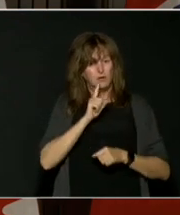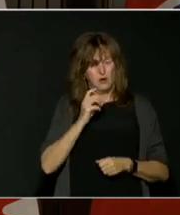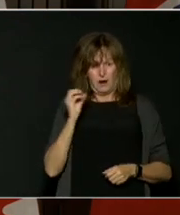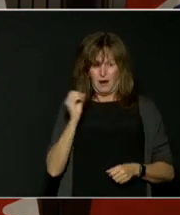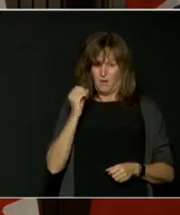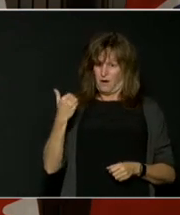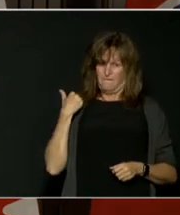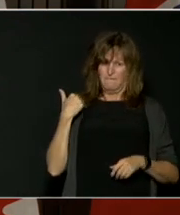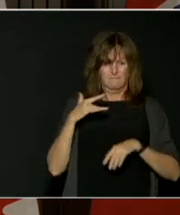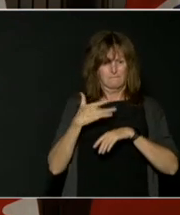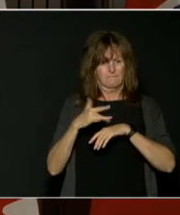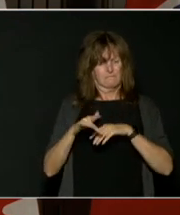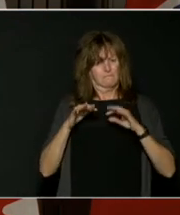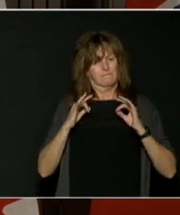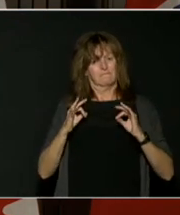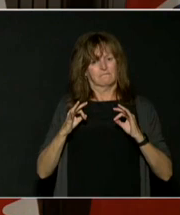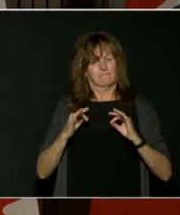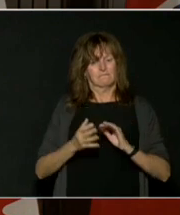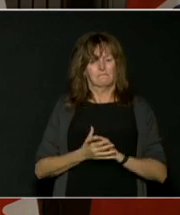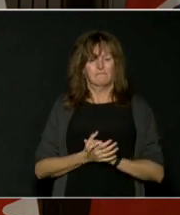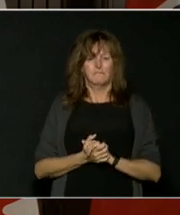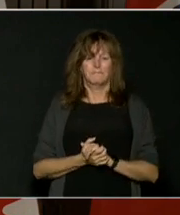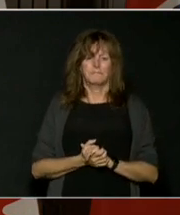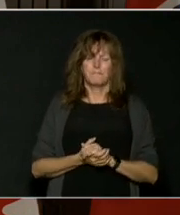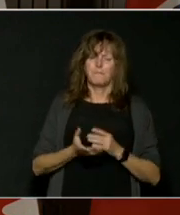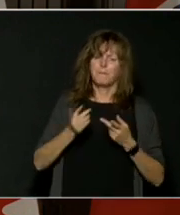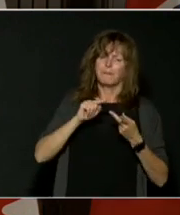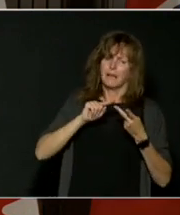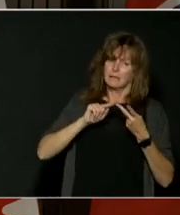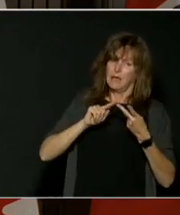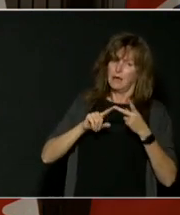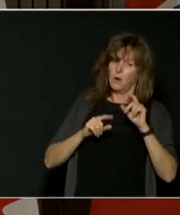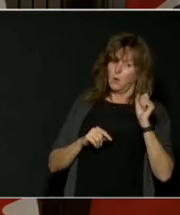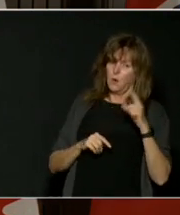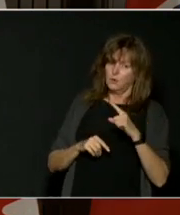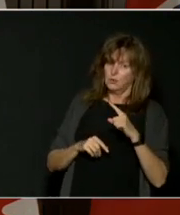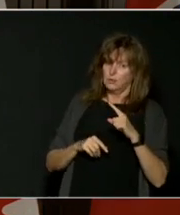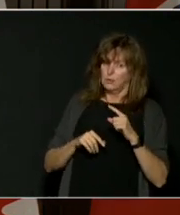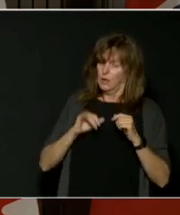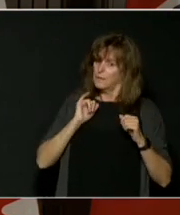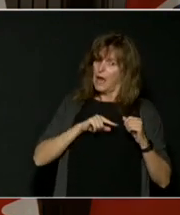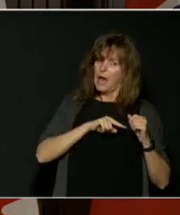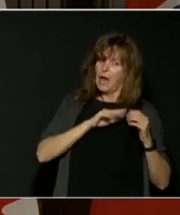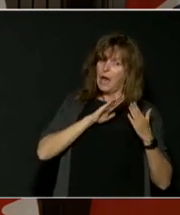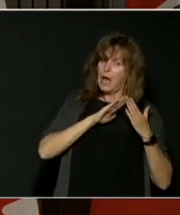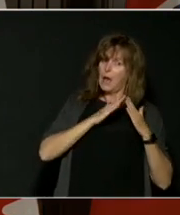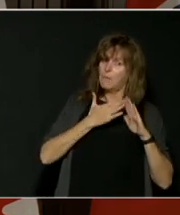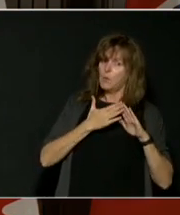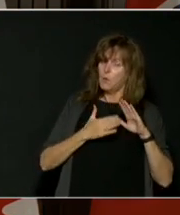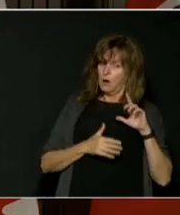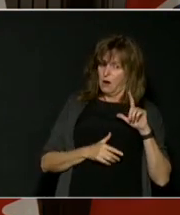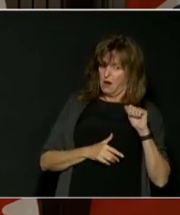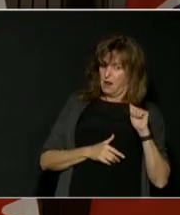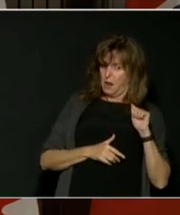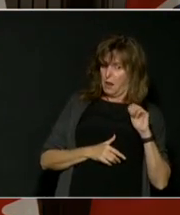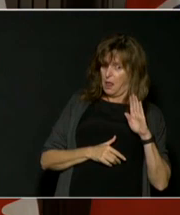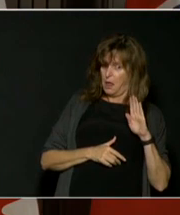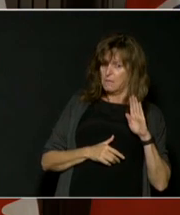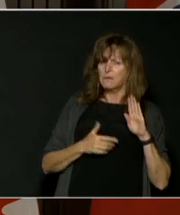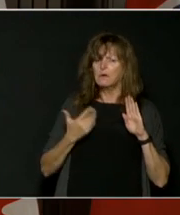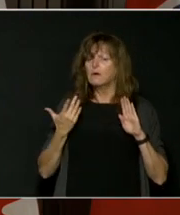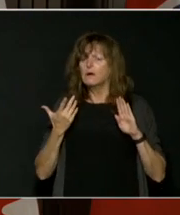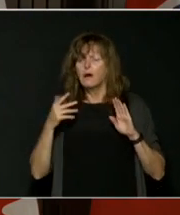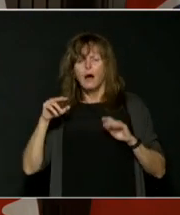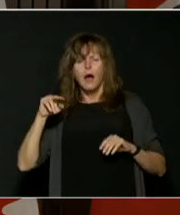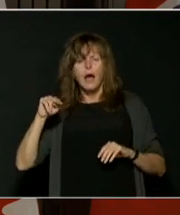Follow-up? Did their roles reduce at all once the NHL was doing their testing here? They have